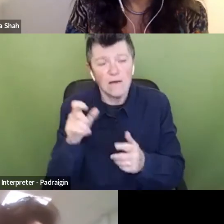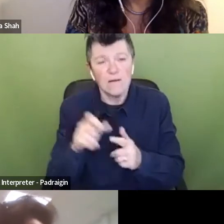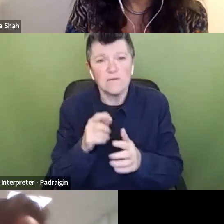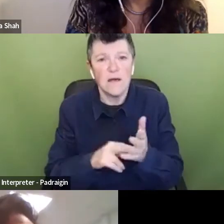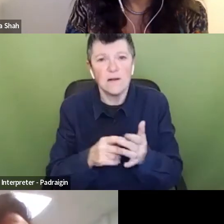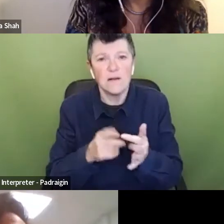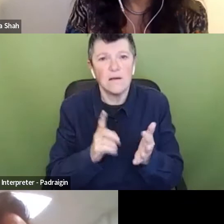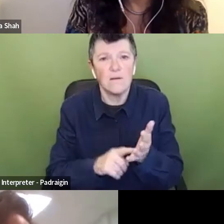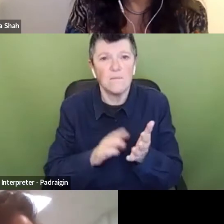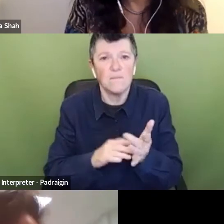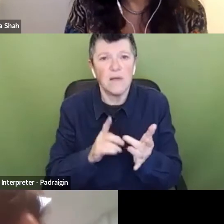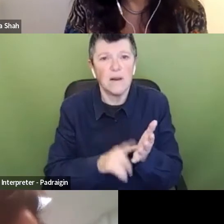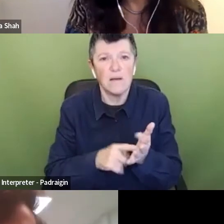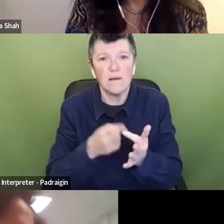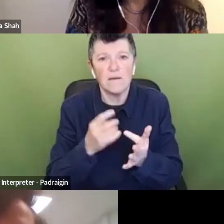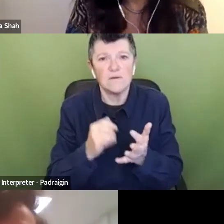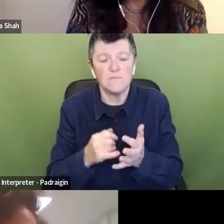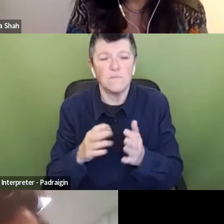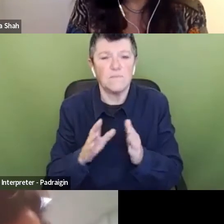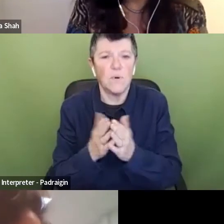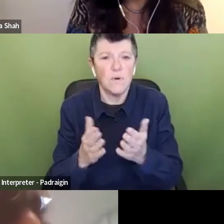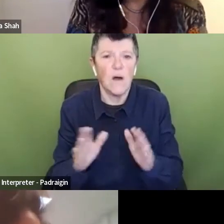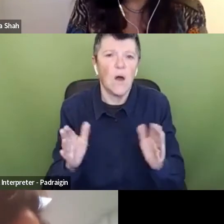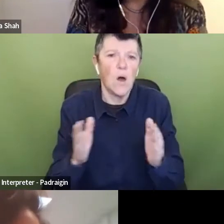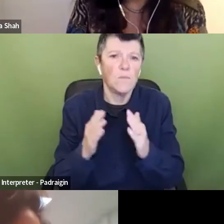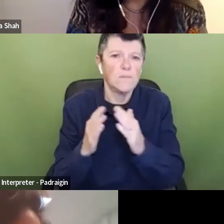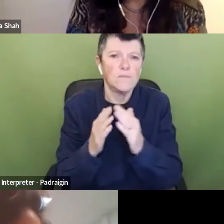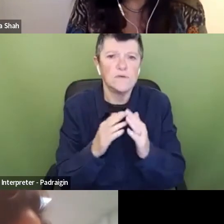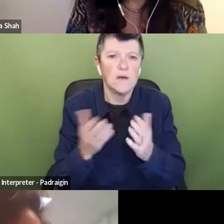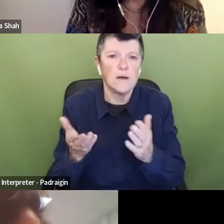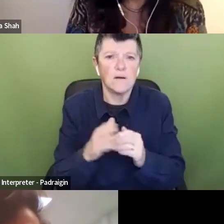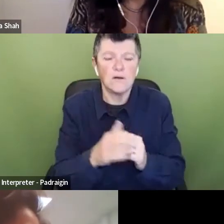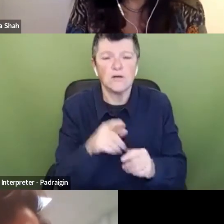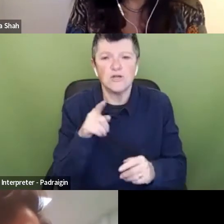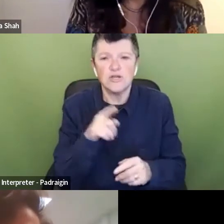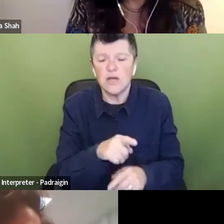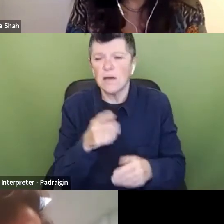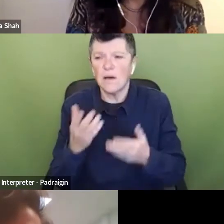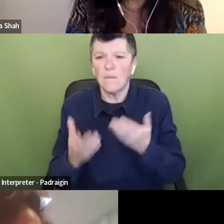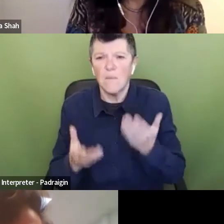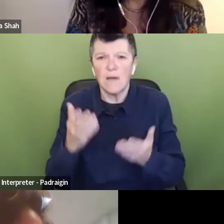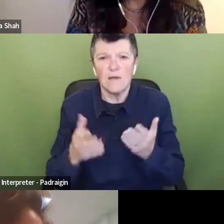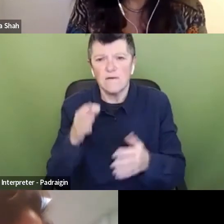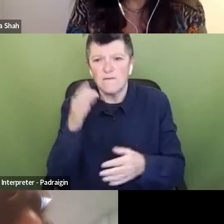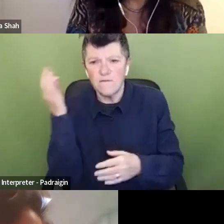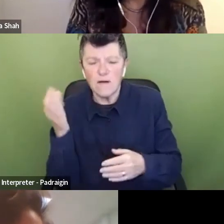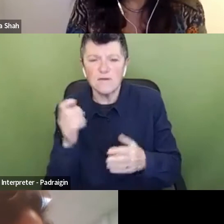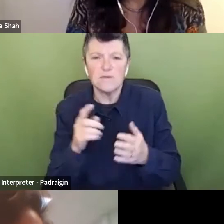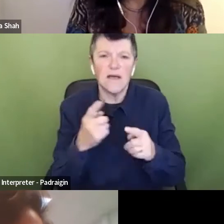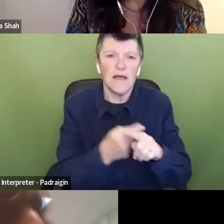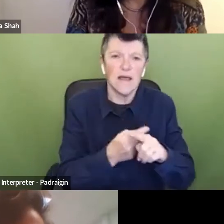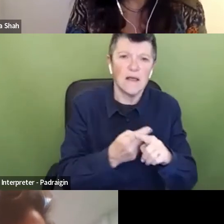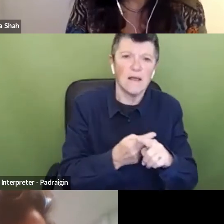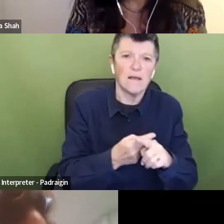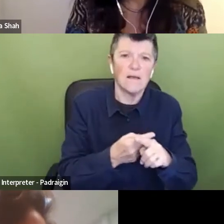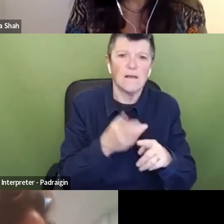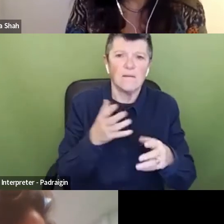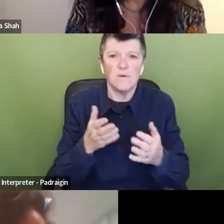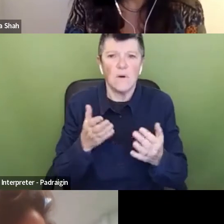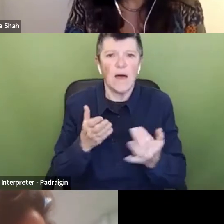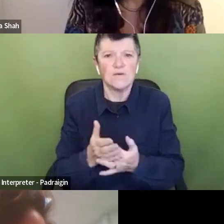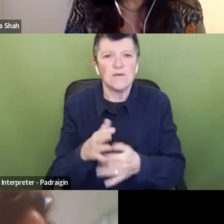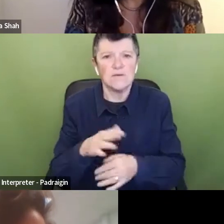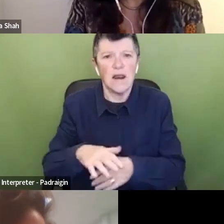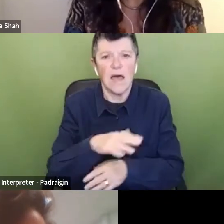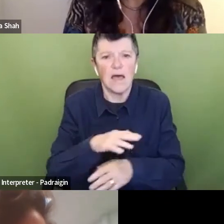But in that, she kind of compares France and England in terms of forms of access to land ownership. And she